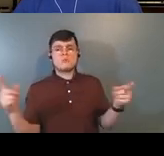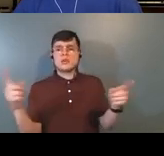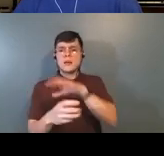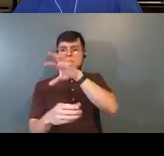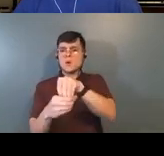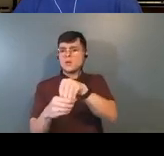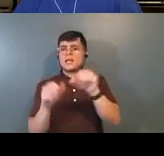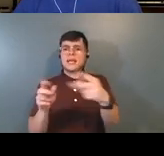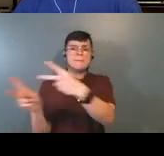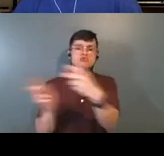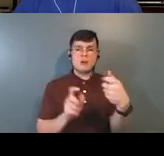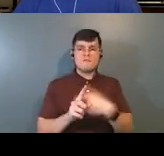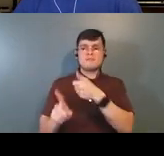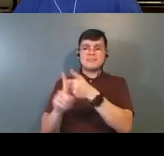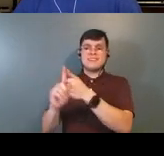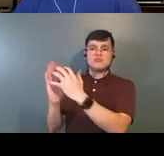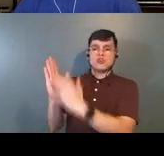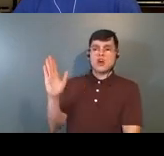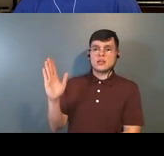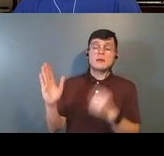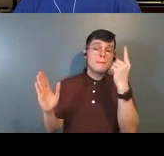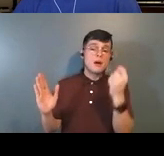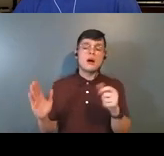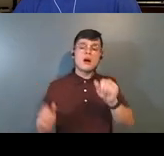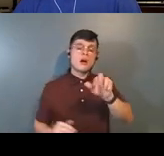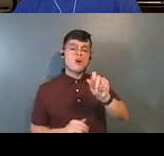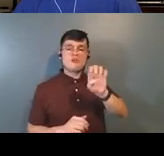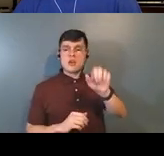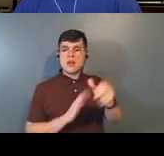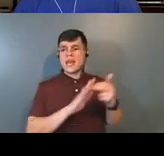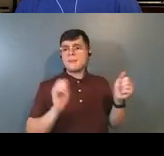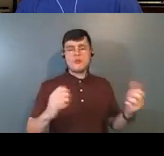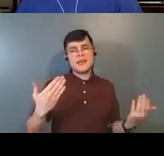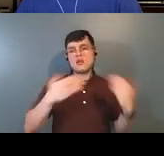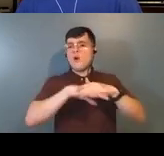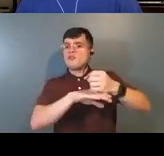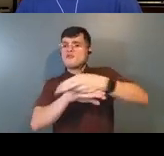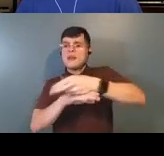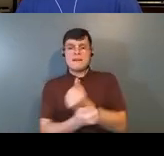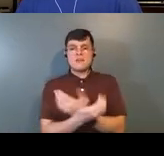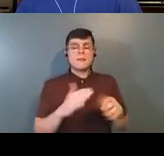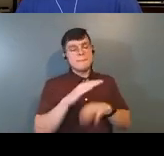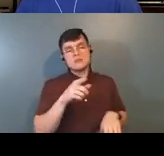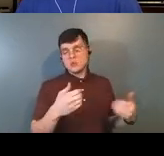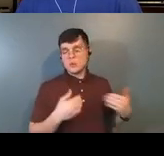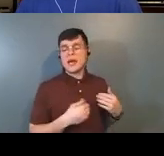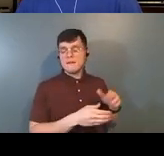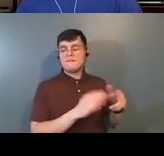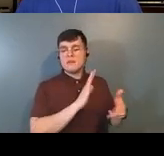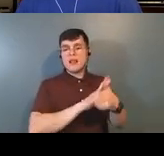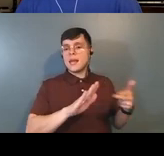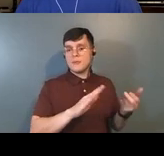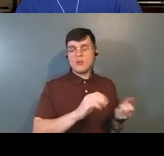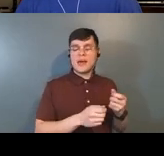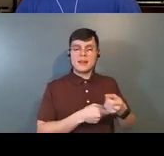drawn from its contents. But ARIA label can override everything. And basically you just have an ARIA label that expresses quantity only.